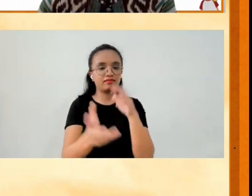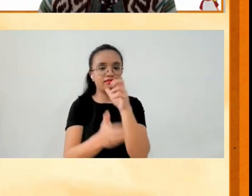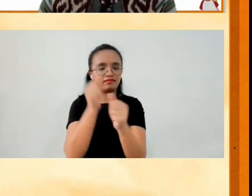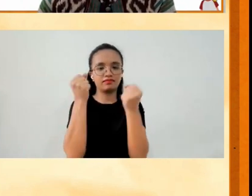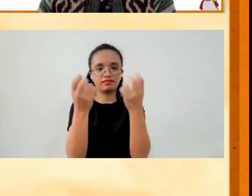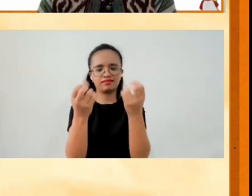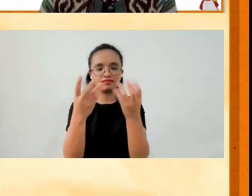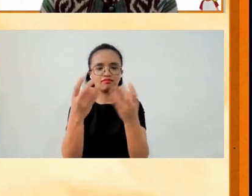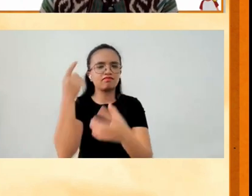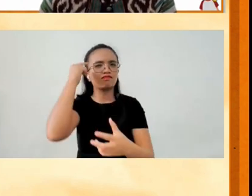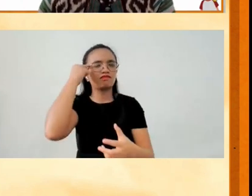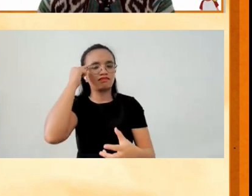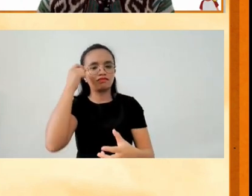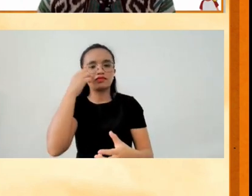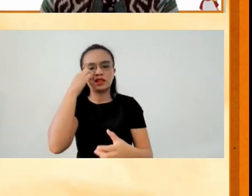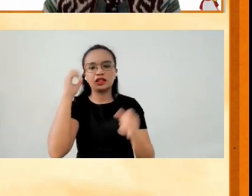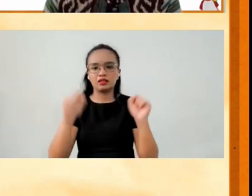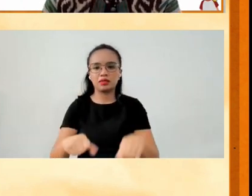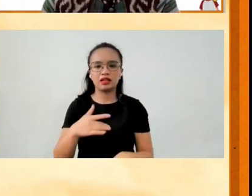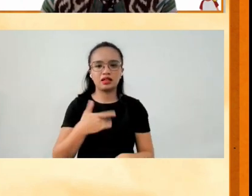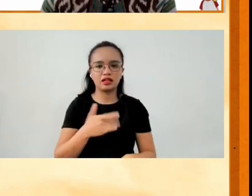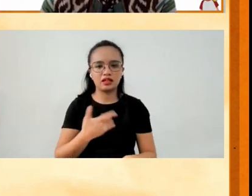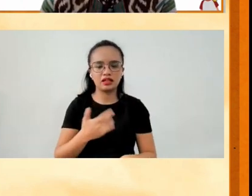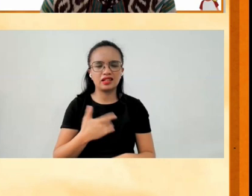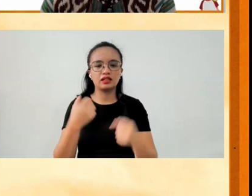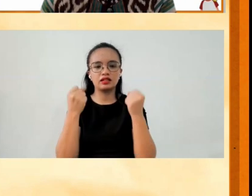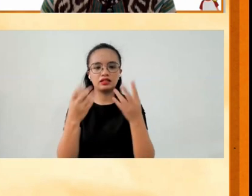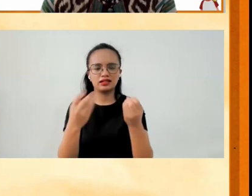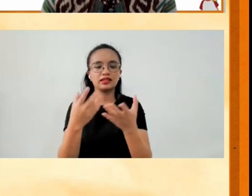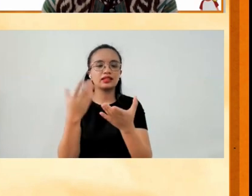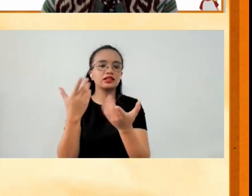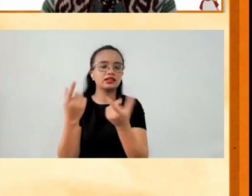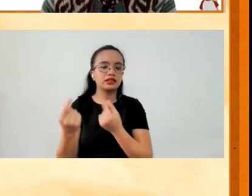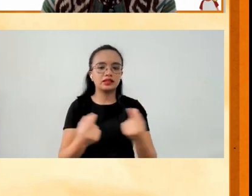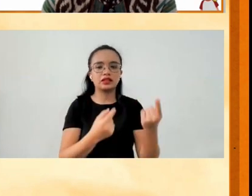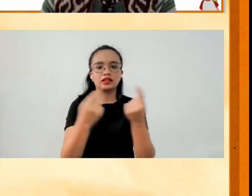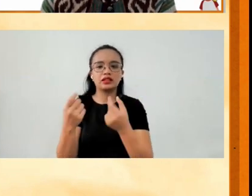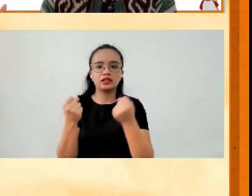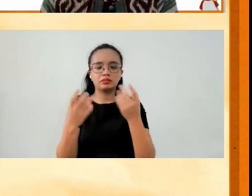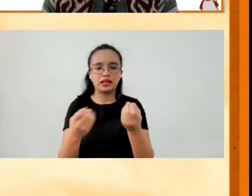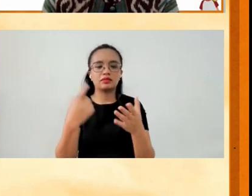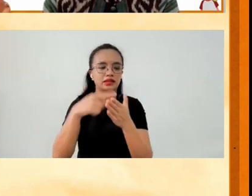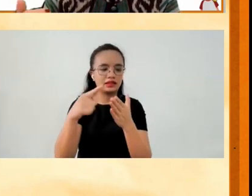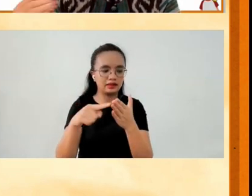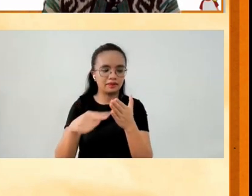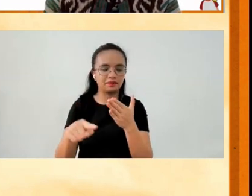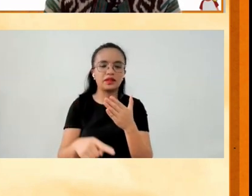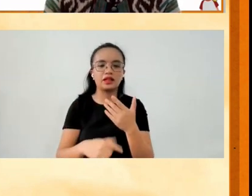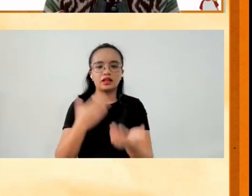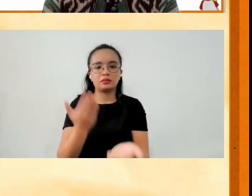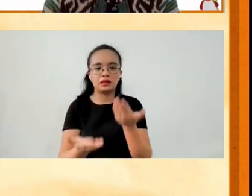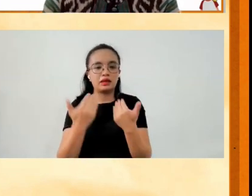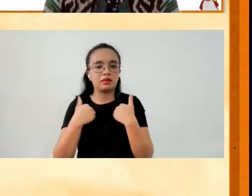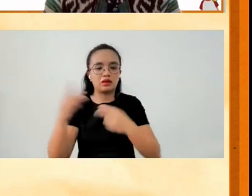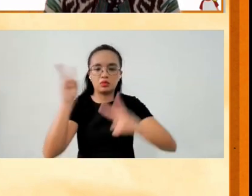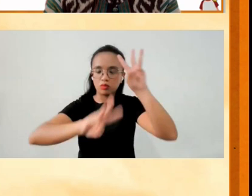in our minds. It can feel like we have so many things to do and so many things to keep track of. Maybe there are worries